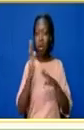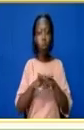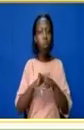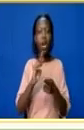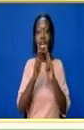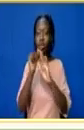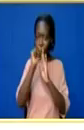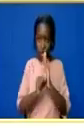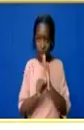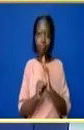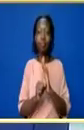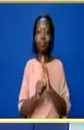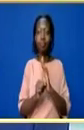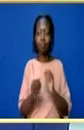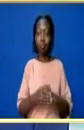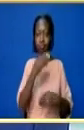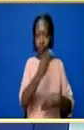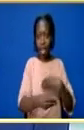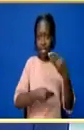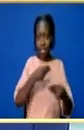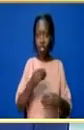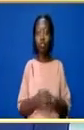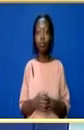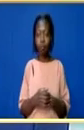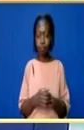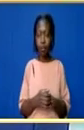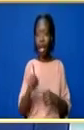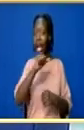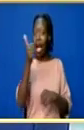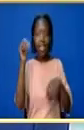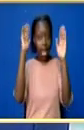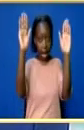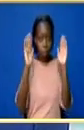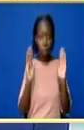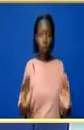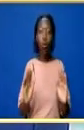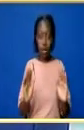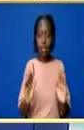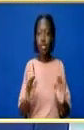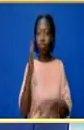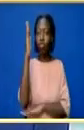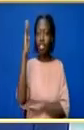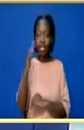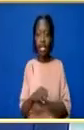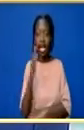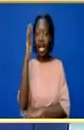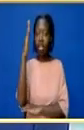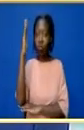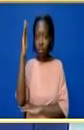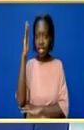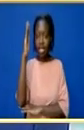Scratch my back, I scratch yours. I scratch yours. Healthy. Exactly. Yes. Then, another importance of trees. They are windbreakers. Yes, they